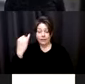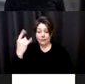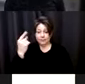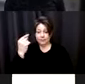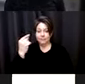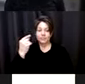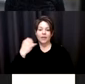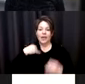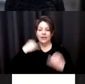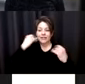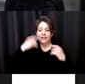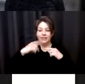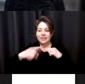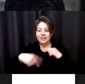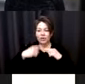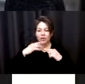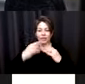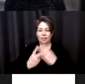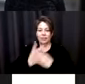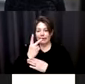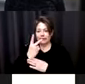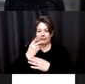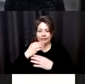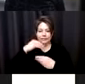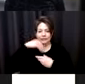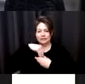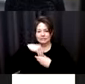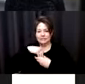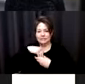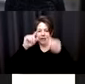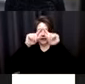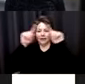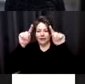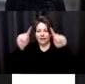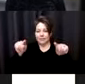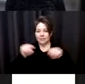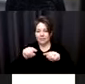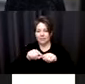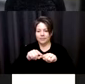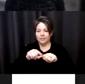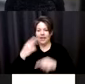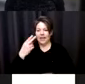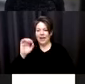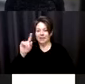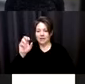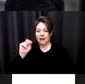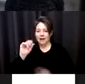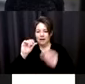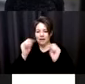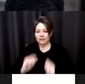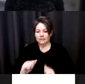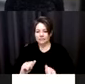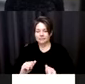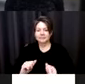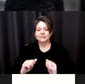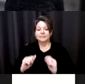the cycle of the plant inset into the hexagons that you see here. And in some cases,